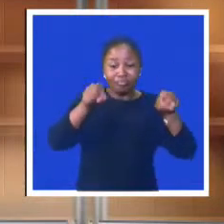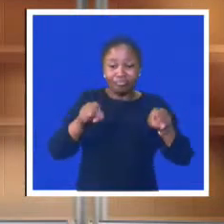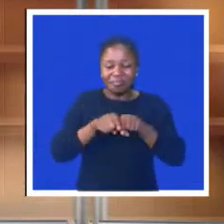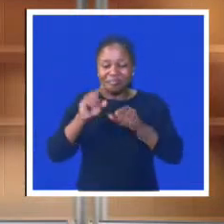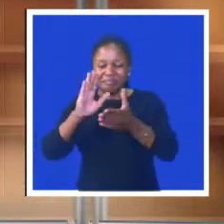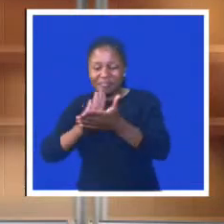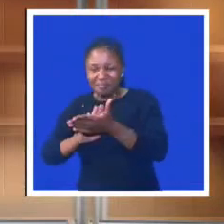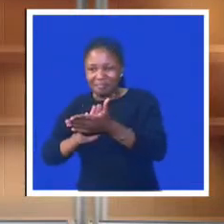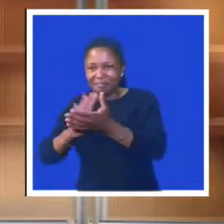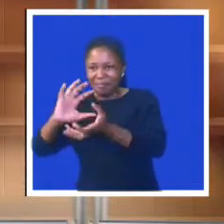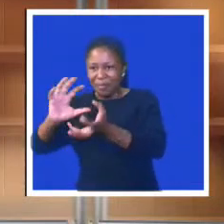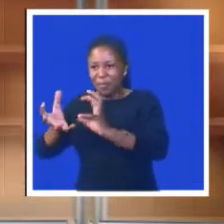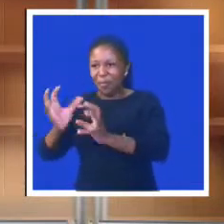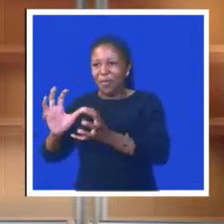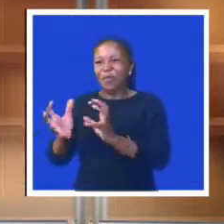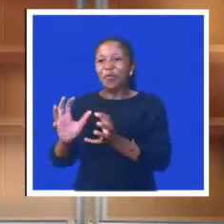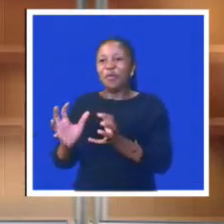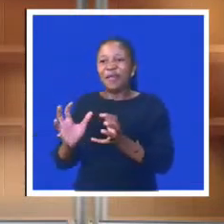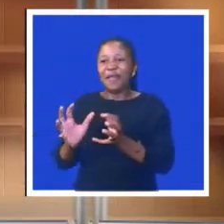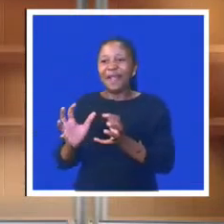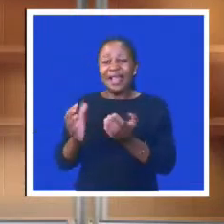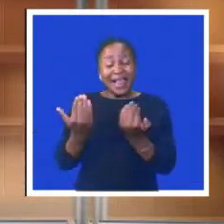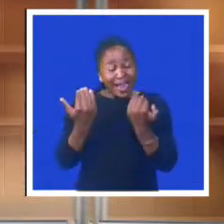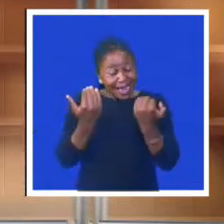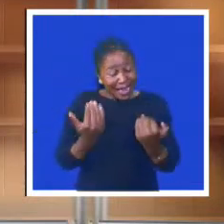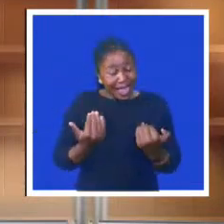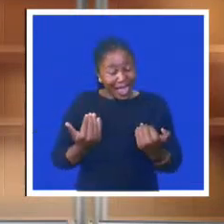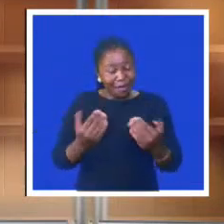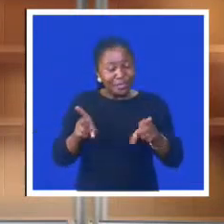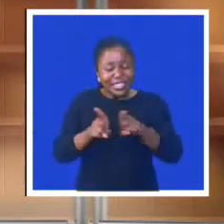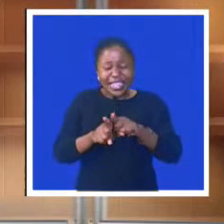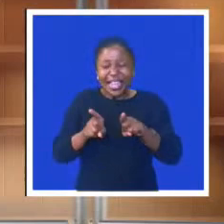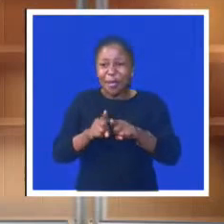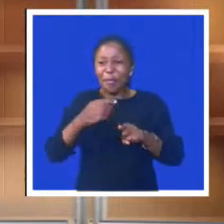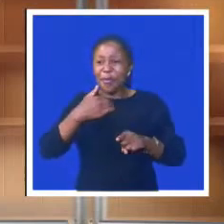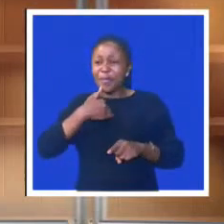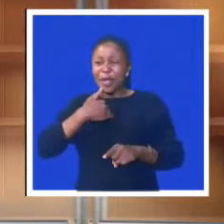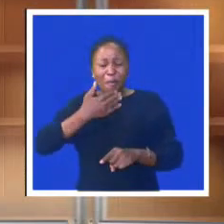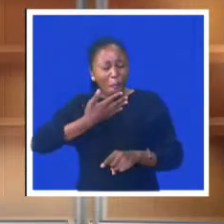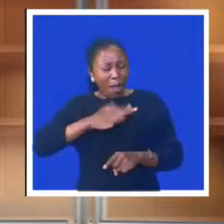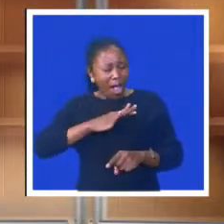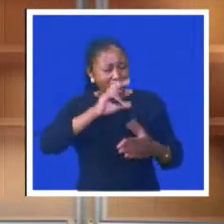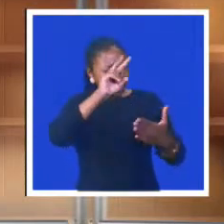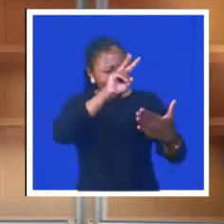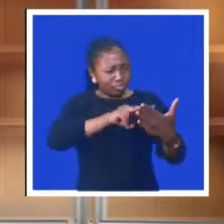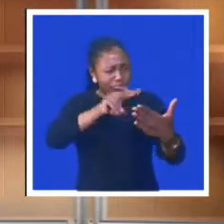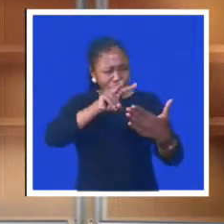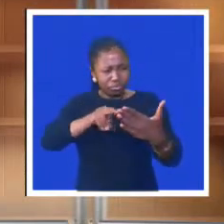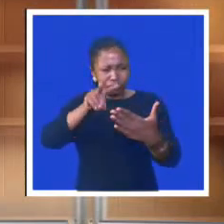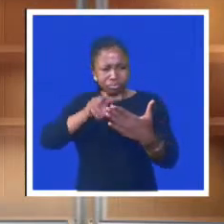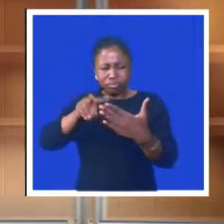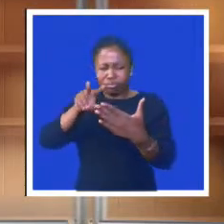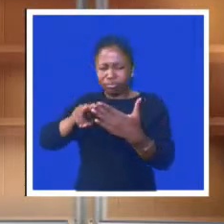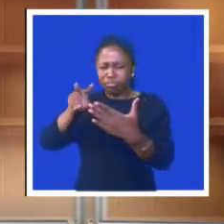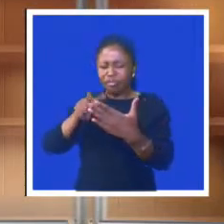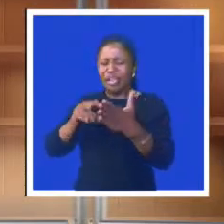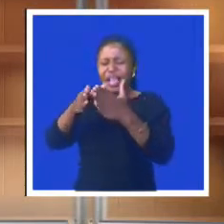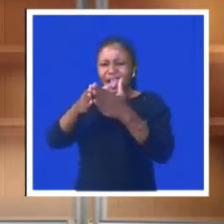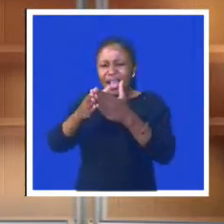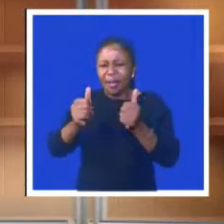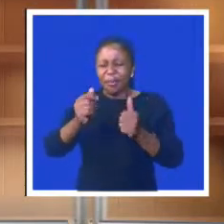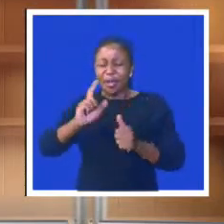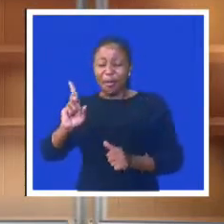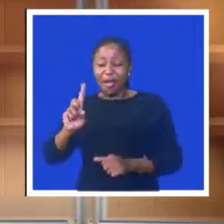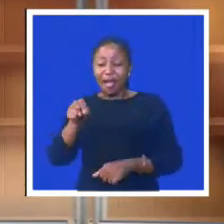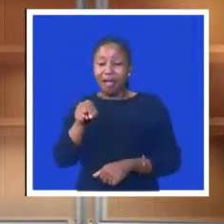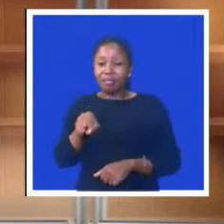to go through them just to have a clear picture of what is going on here. All